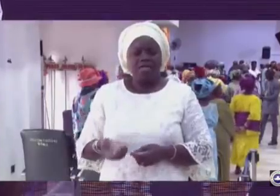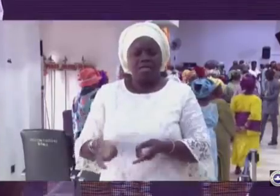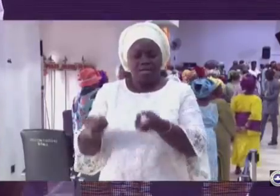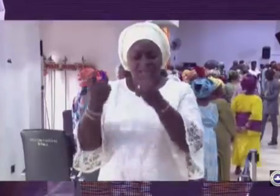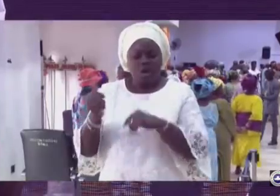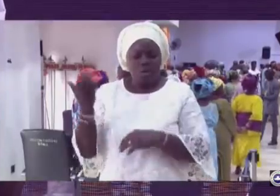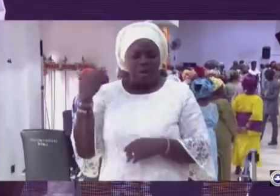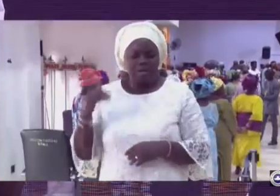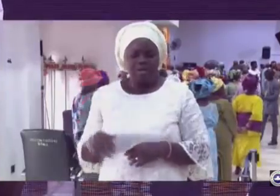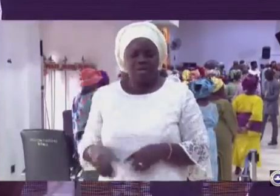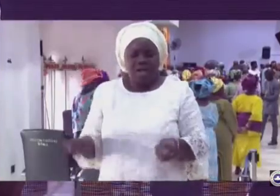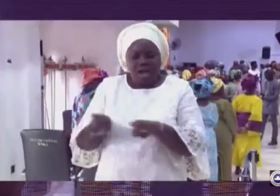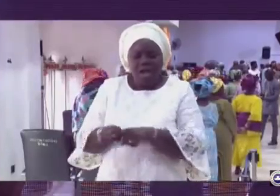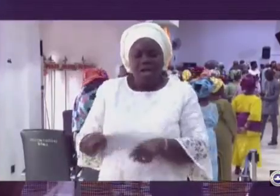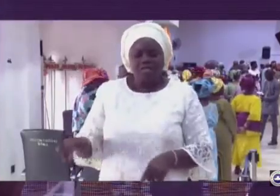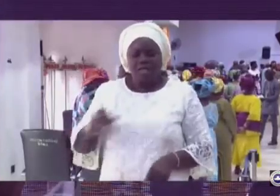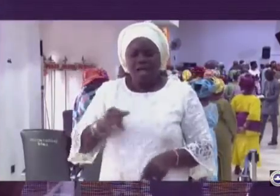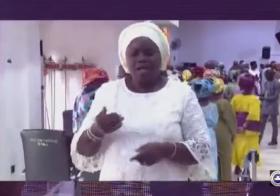woman rolling on the floor.